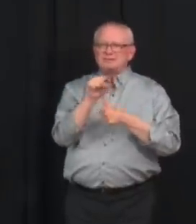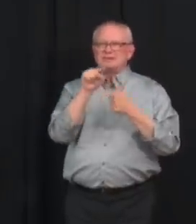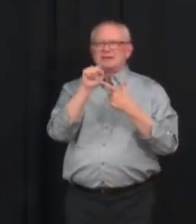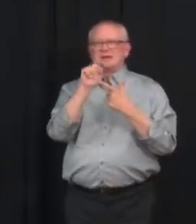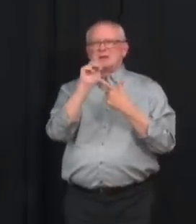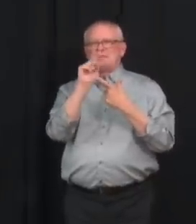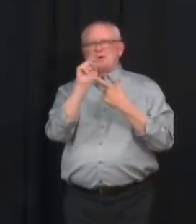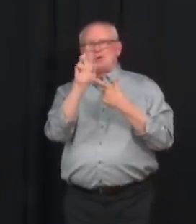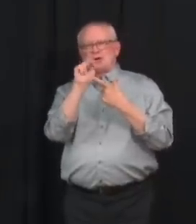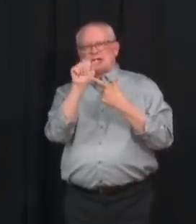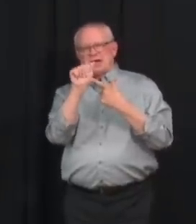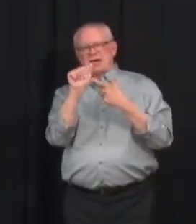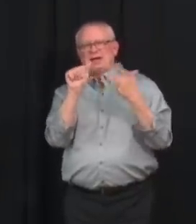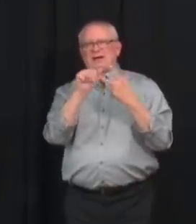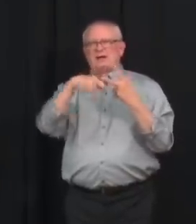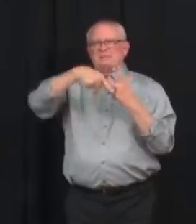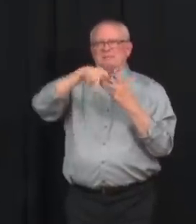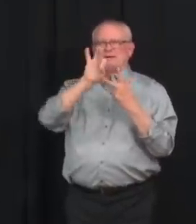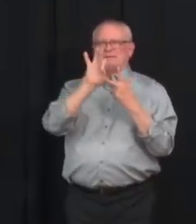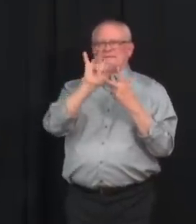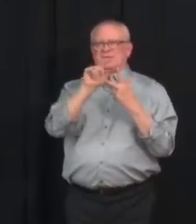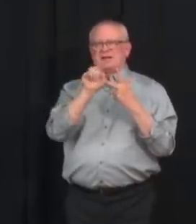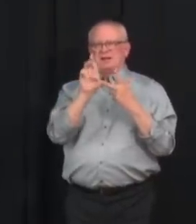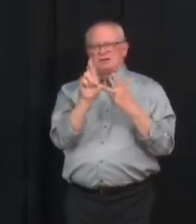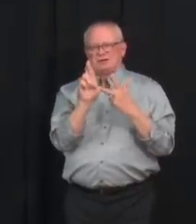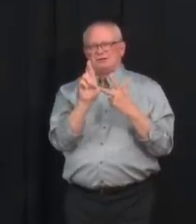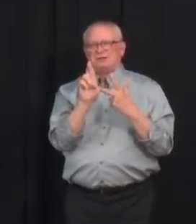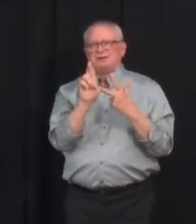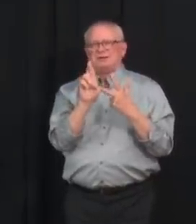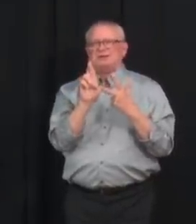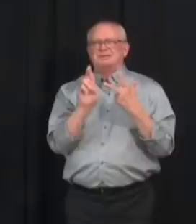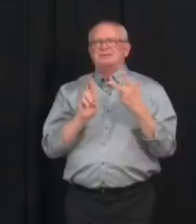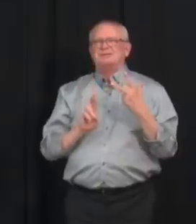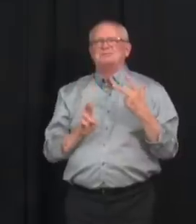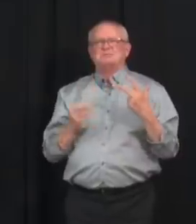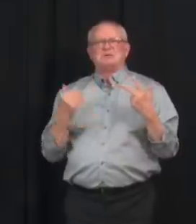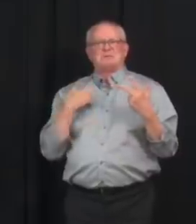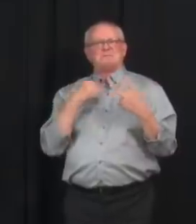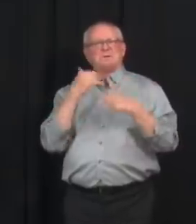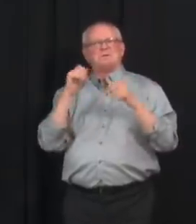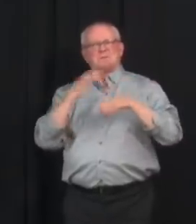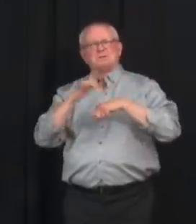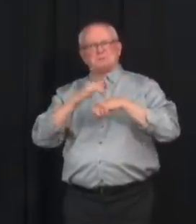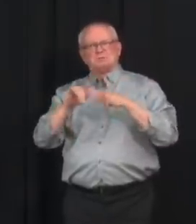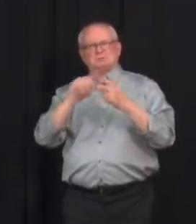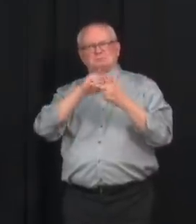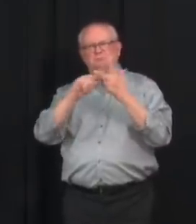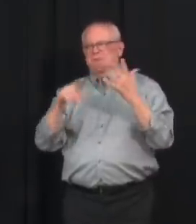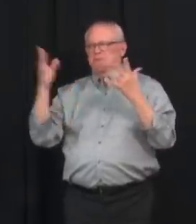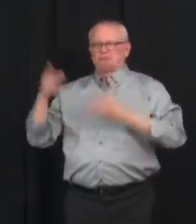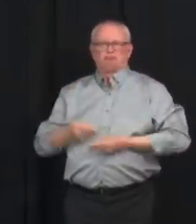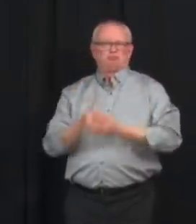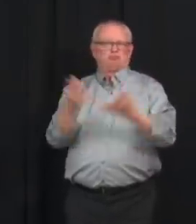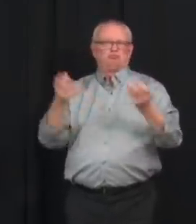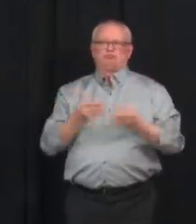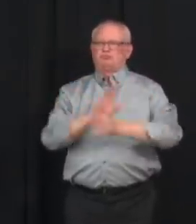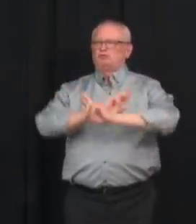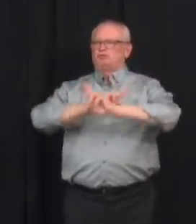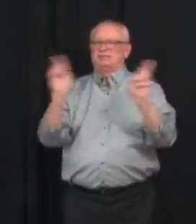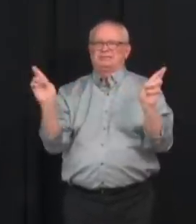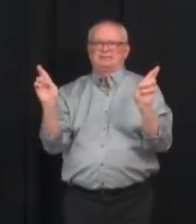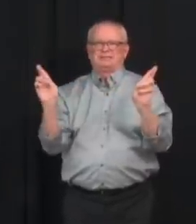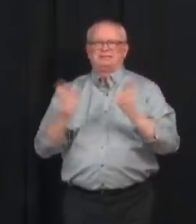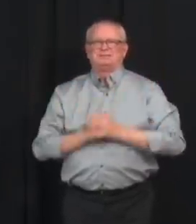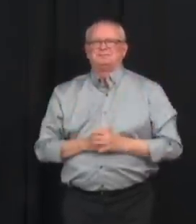receiving either vaccine, whatever option you choose. Both options are valid, and both will count as a